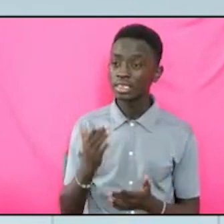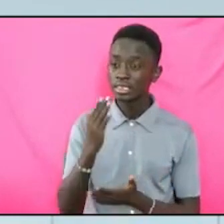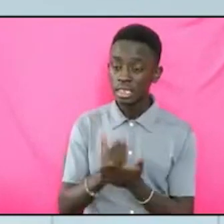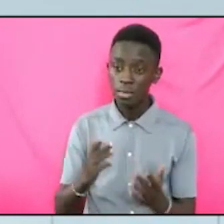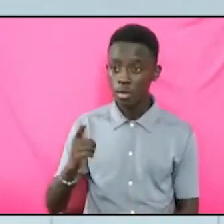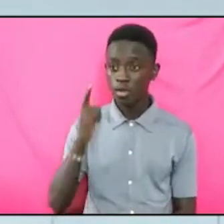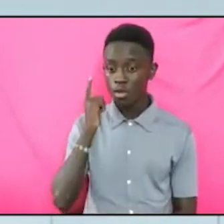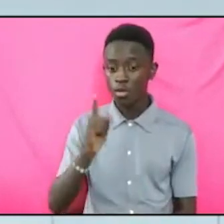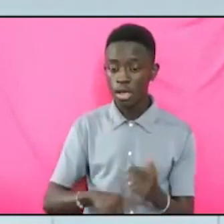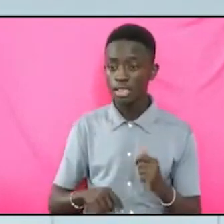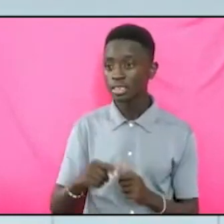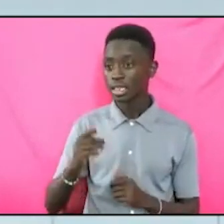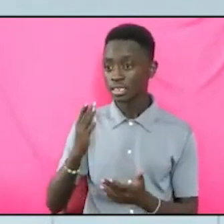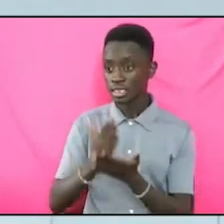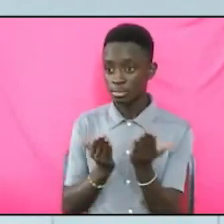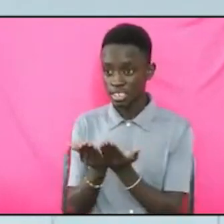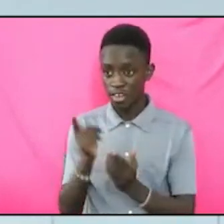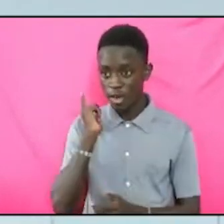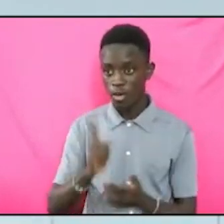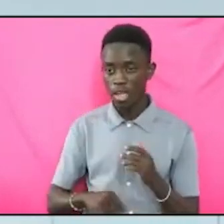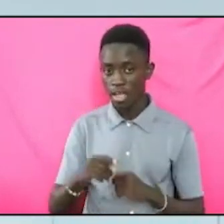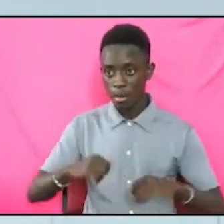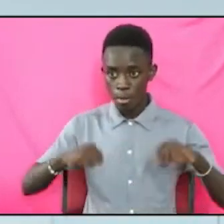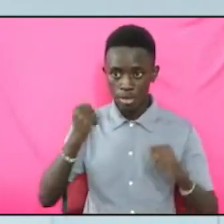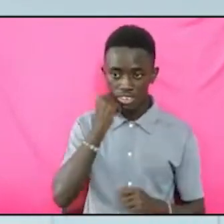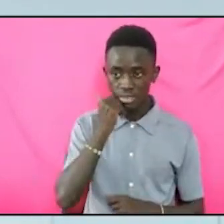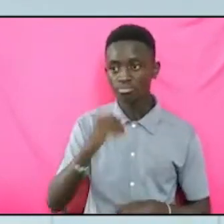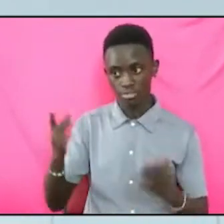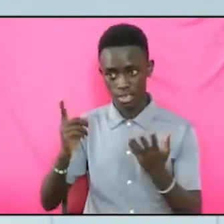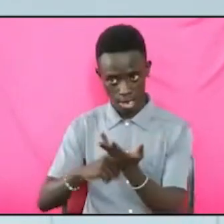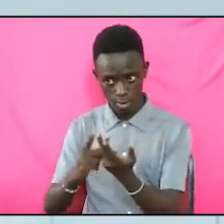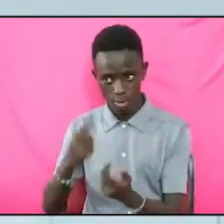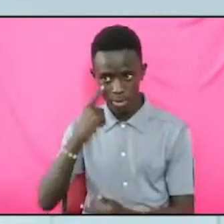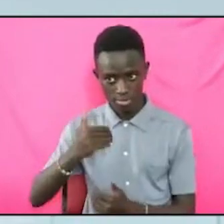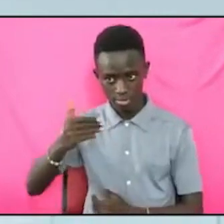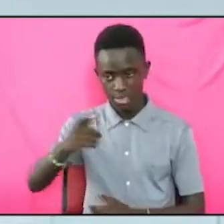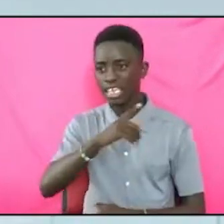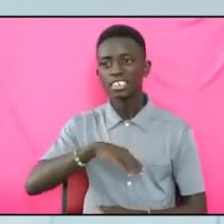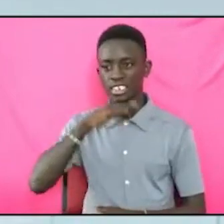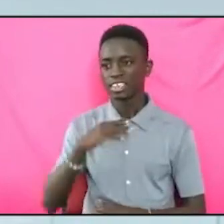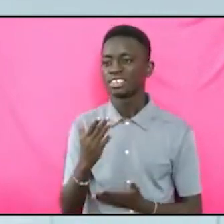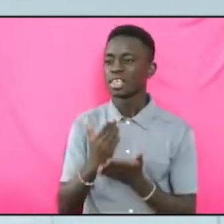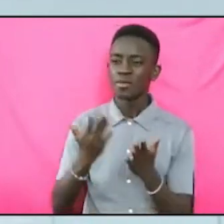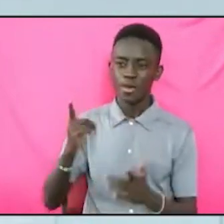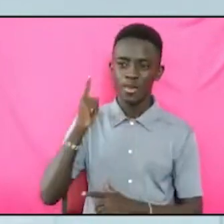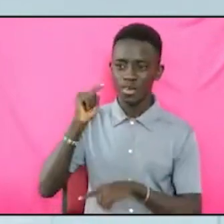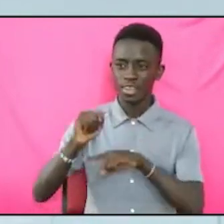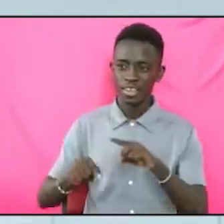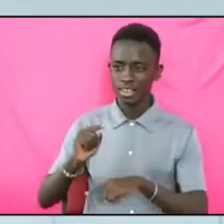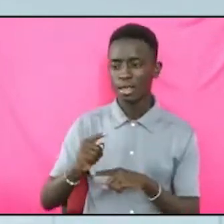Count the days. This one is going. She had forgiven and sought to direct her to where help could be